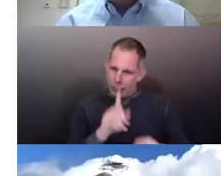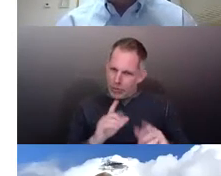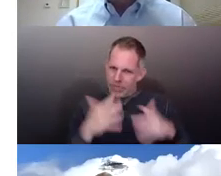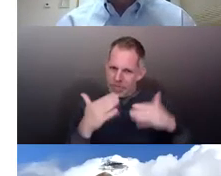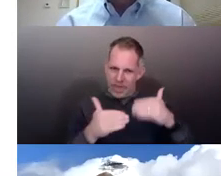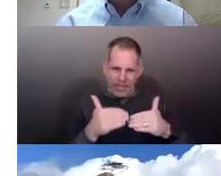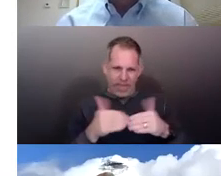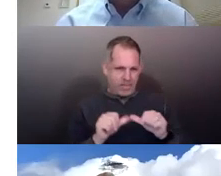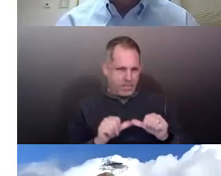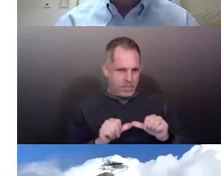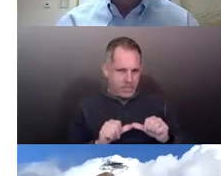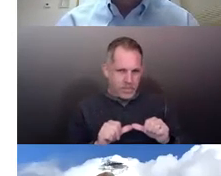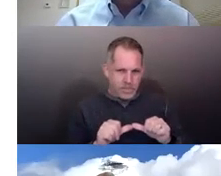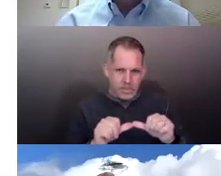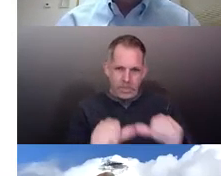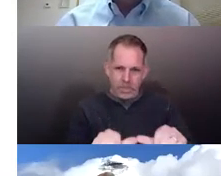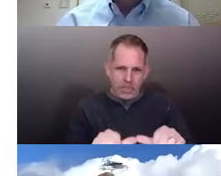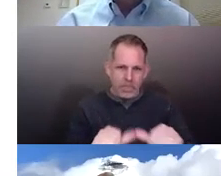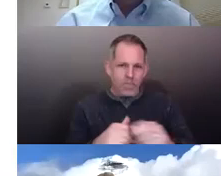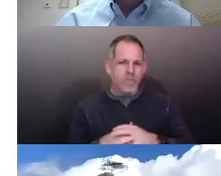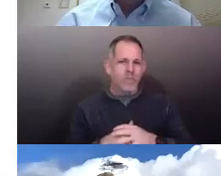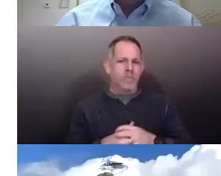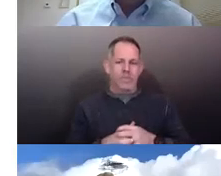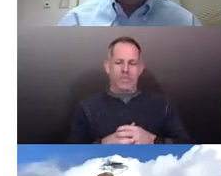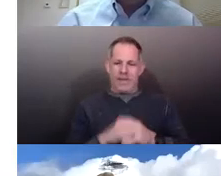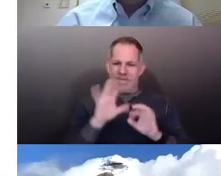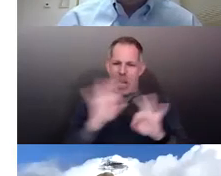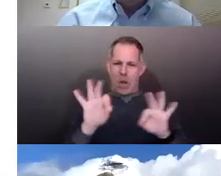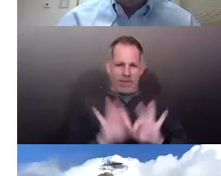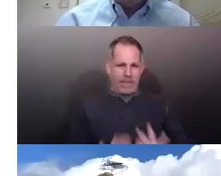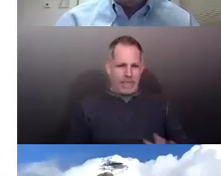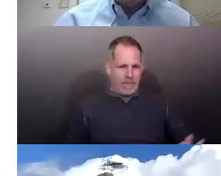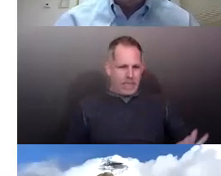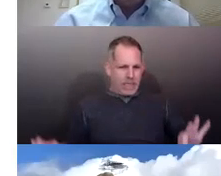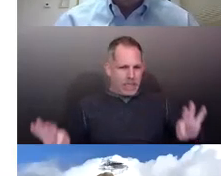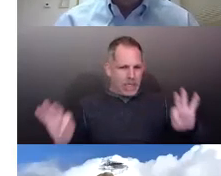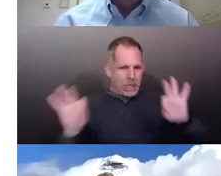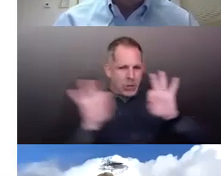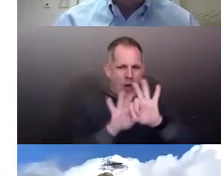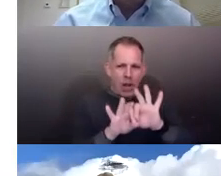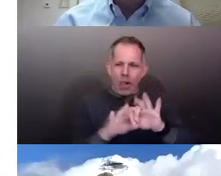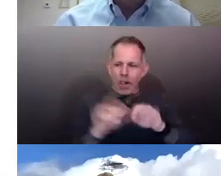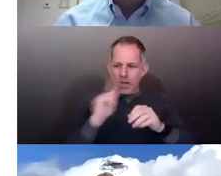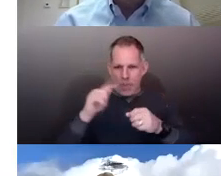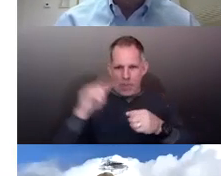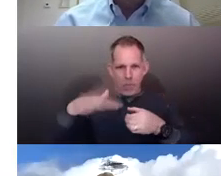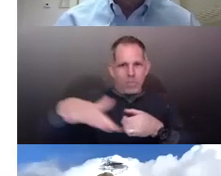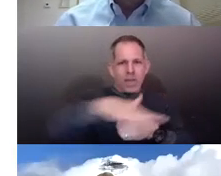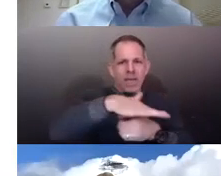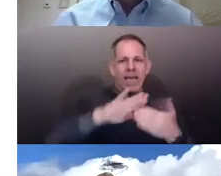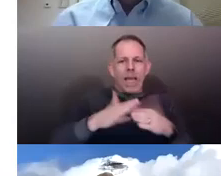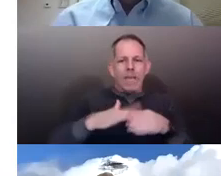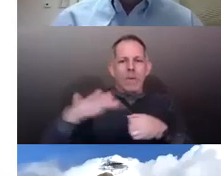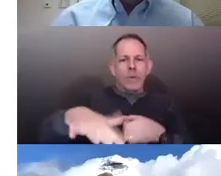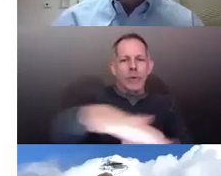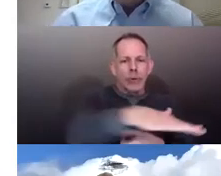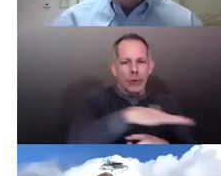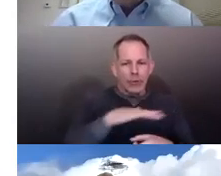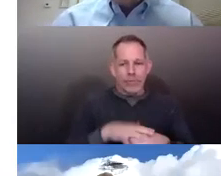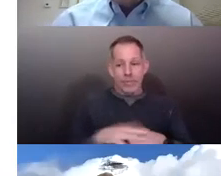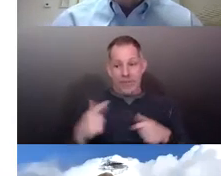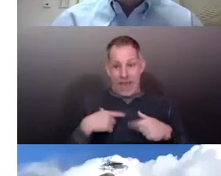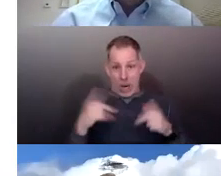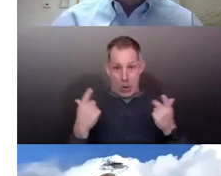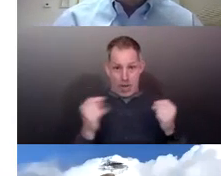the neighbors all around us, around how we do this, out of a sense of, doing